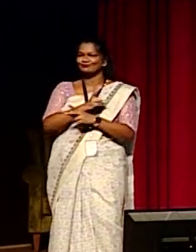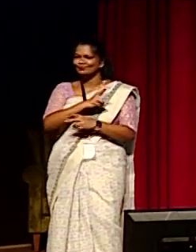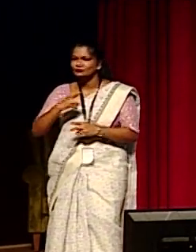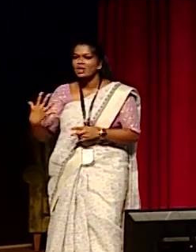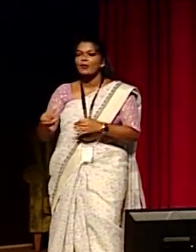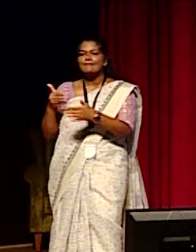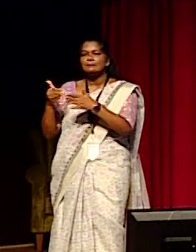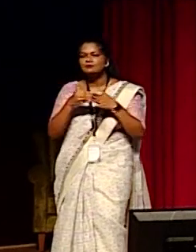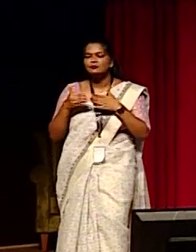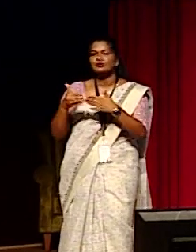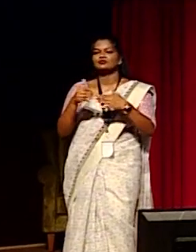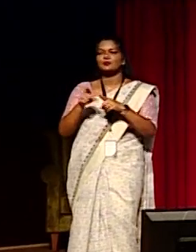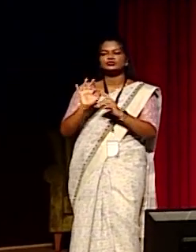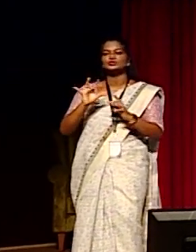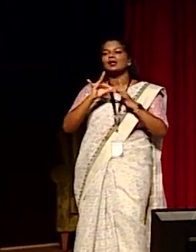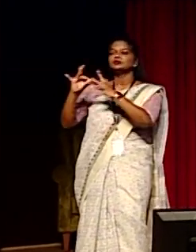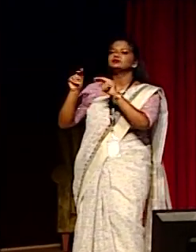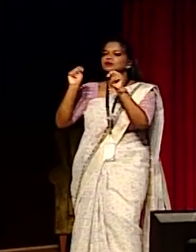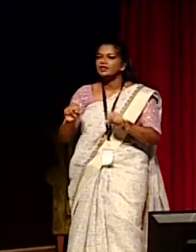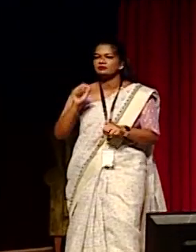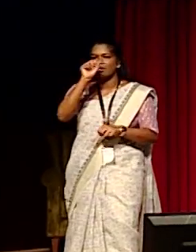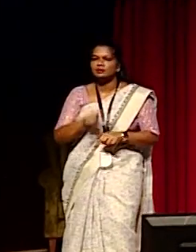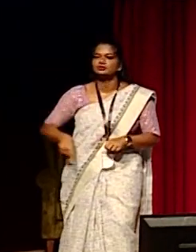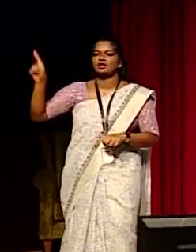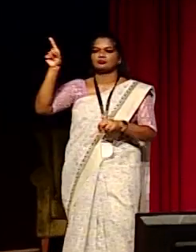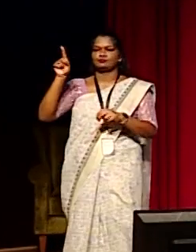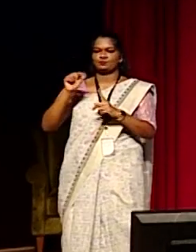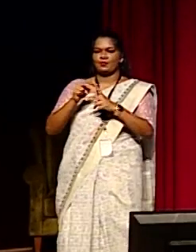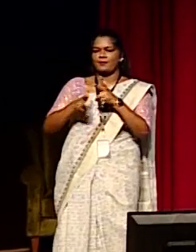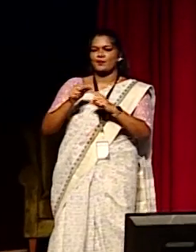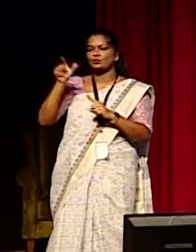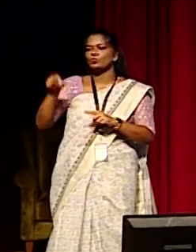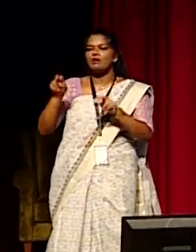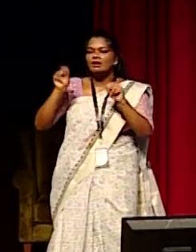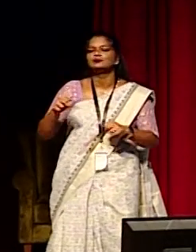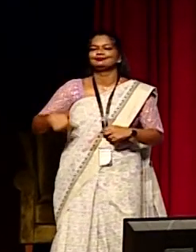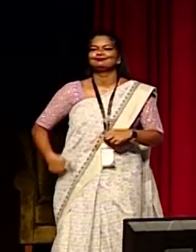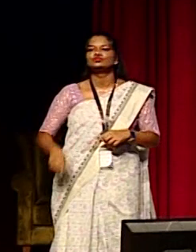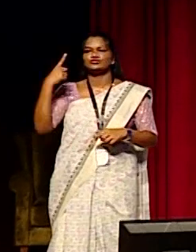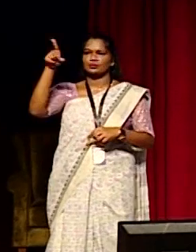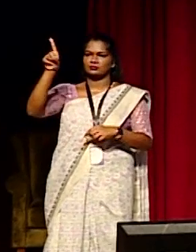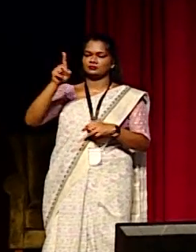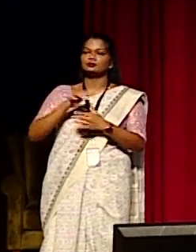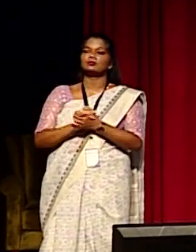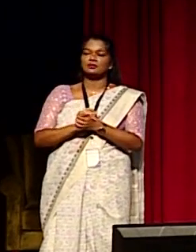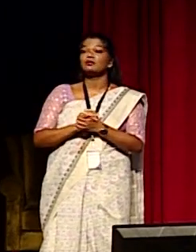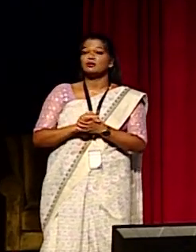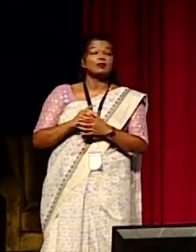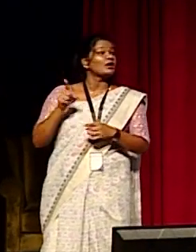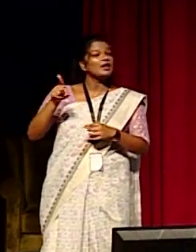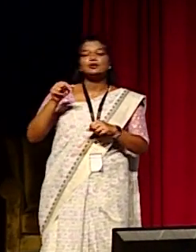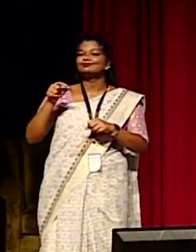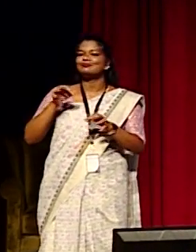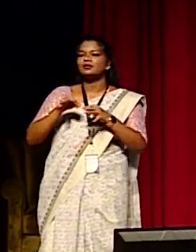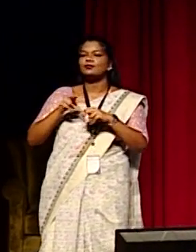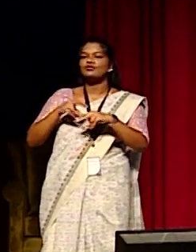that met the specific needs of Indian amputees, which were formulated as, let's make a foot